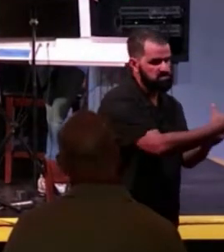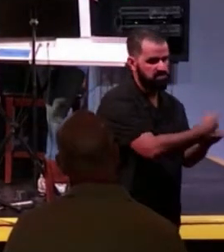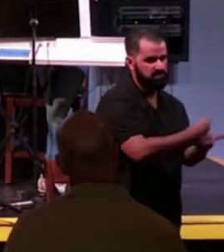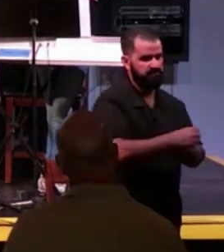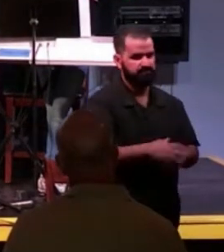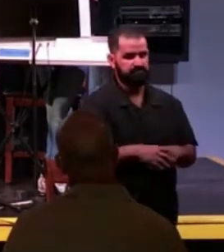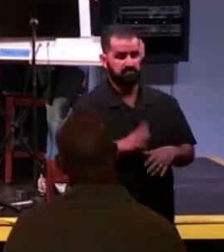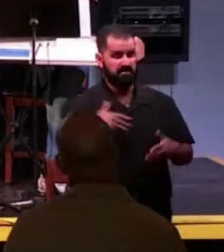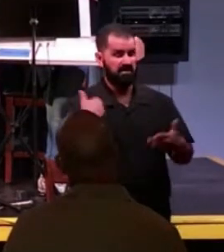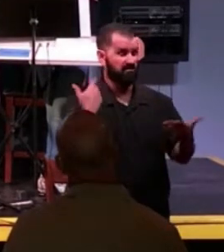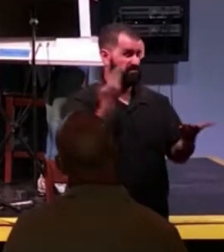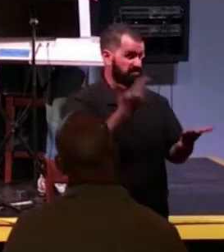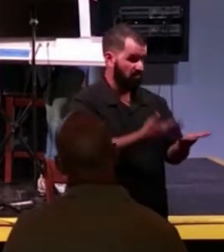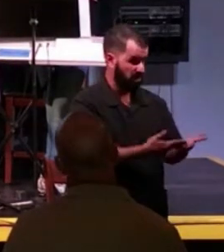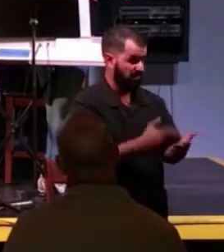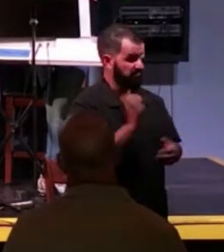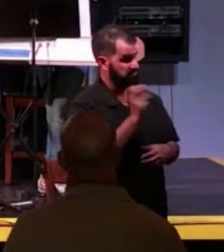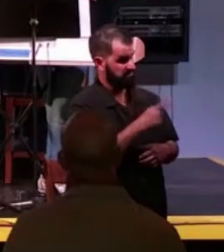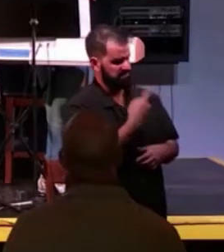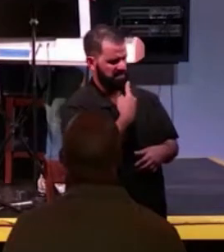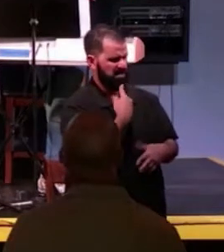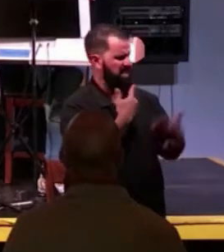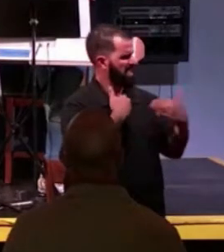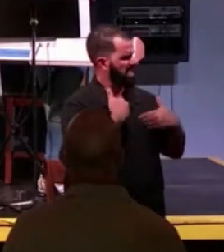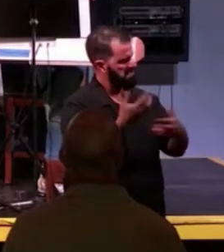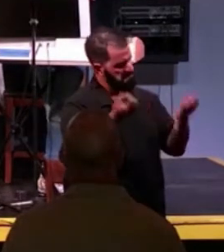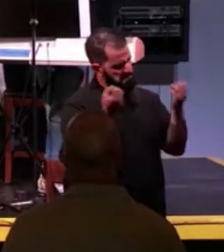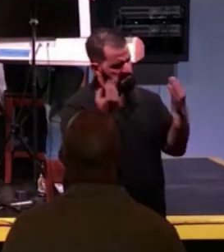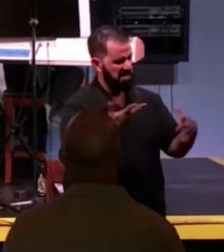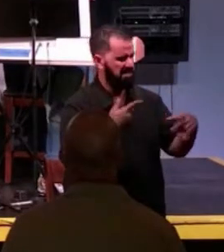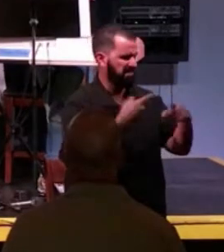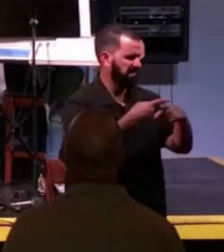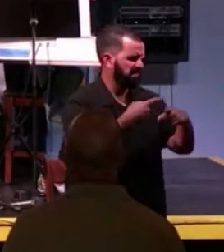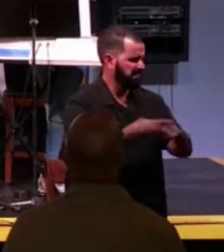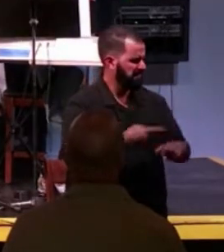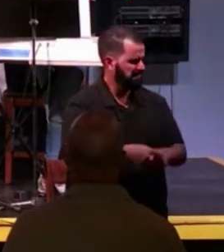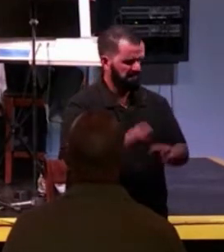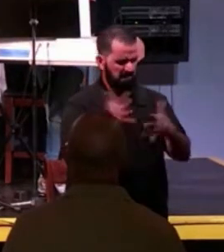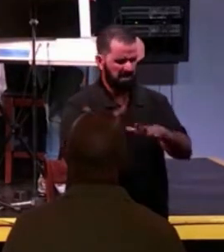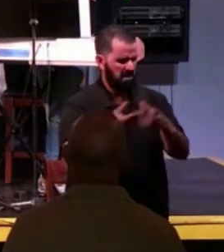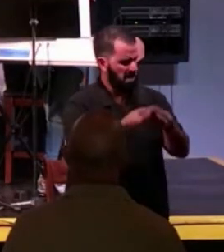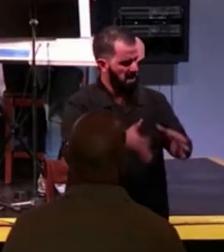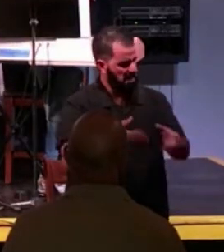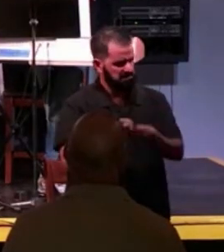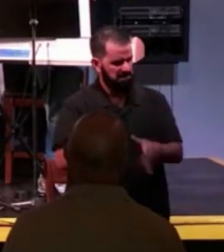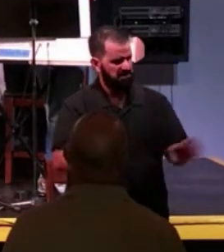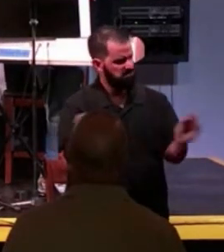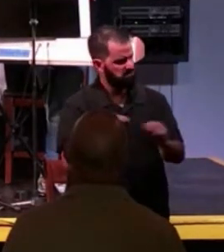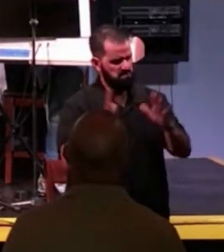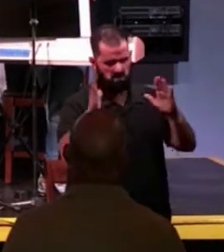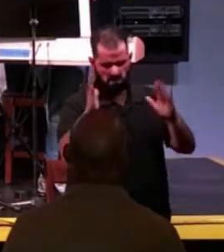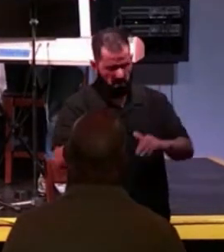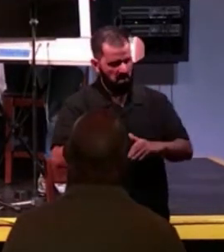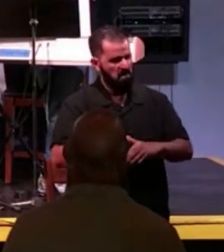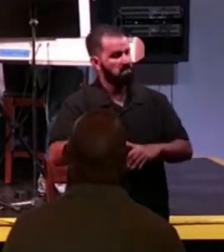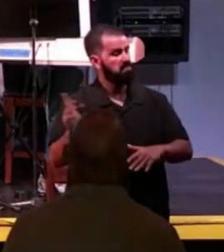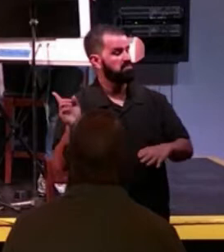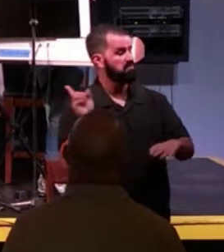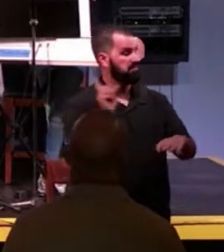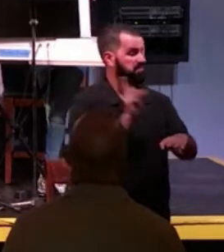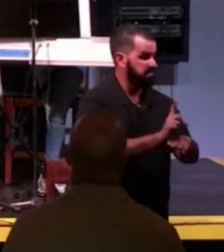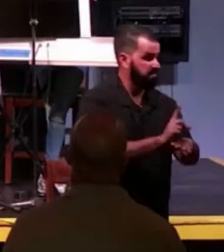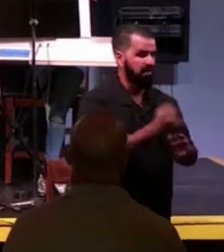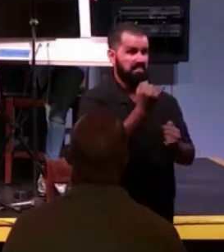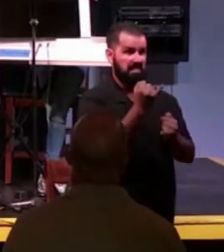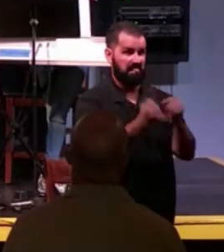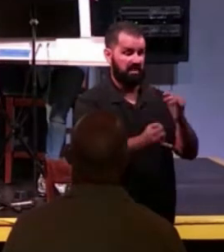after saying that her life had so much misfortune, after she had lost hope. The last verse